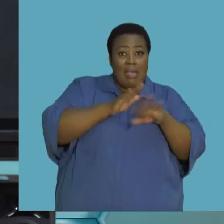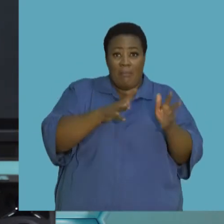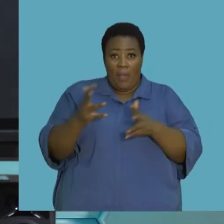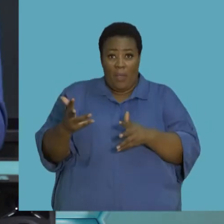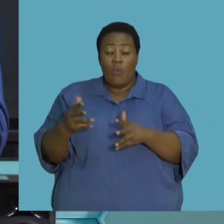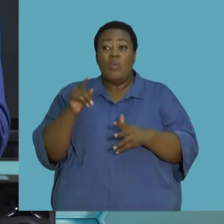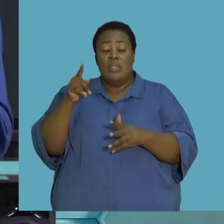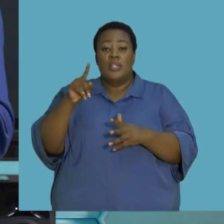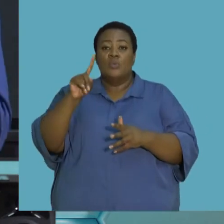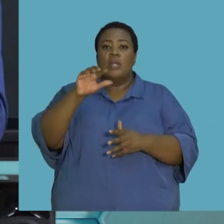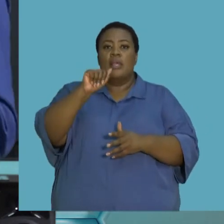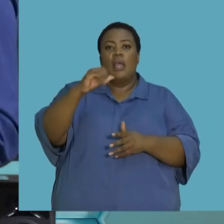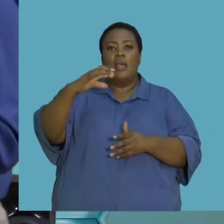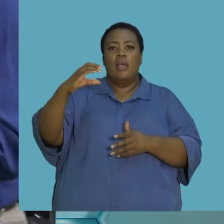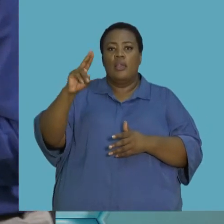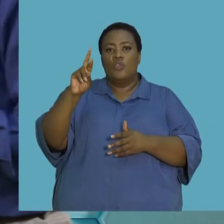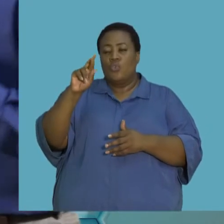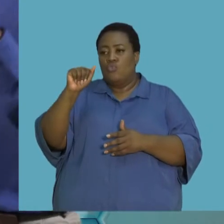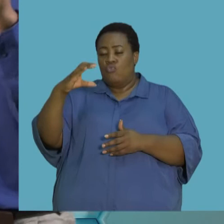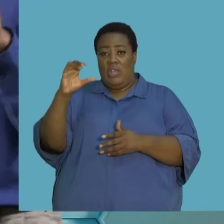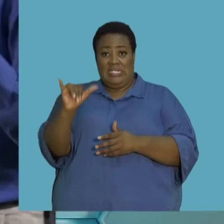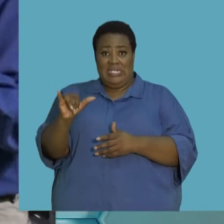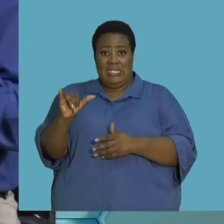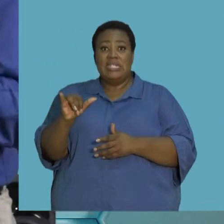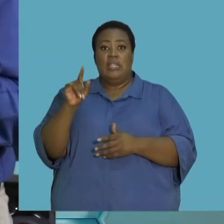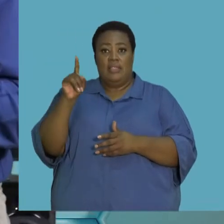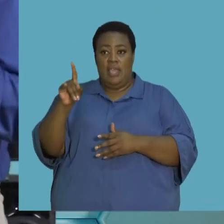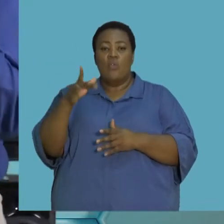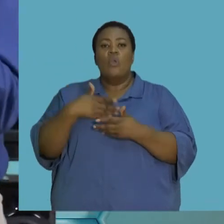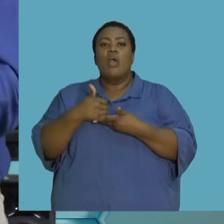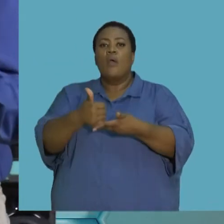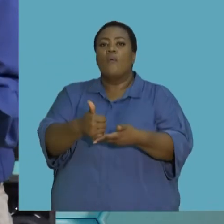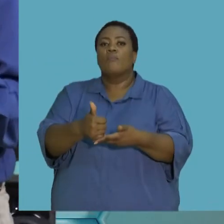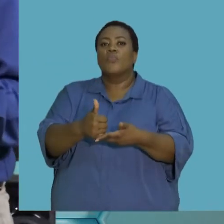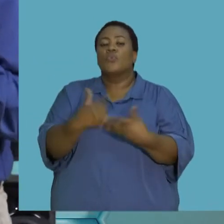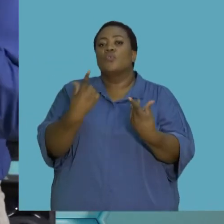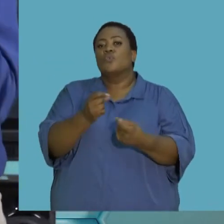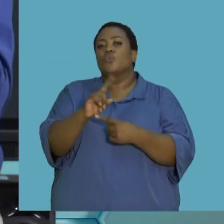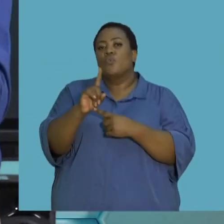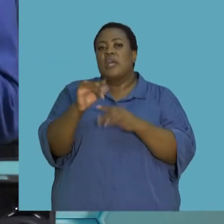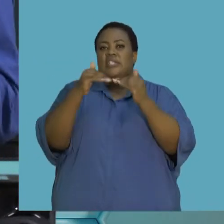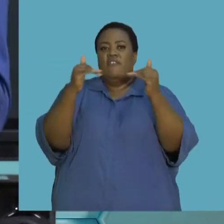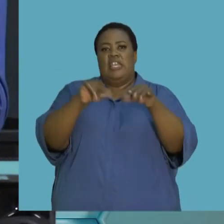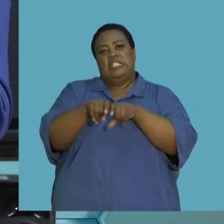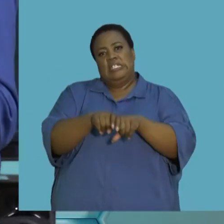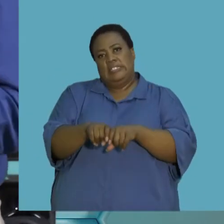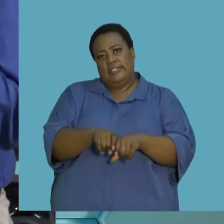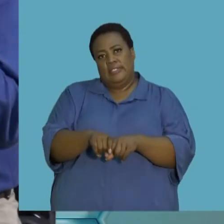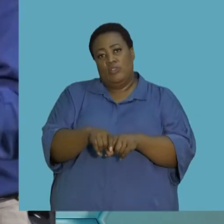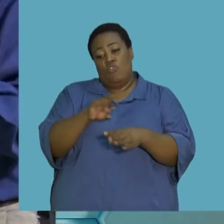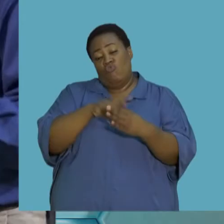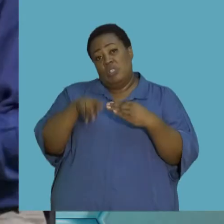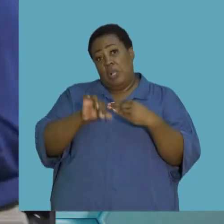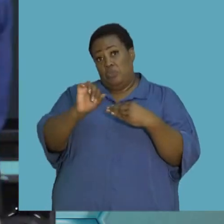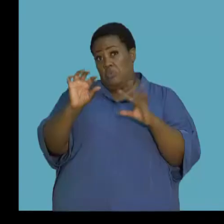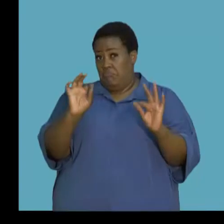that's accuracy. So accuracy again leads to what we call fair testing and producing reliable and